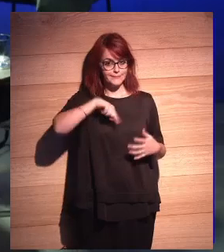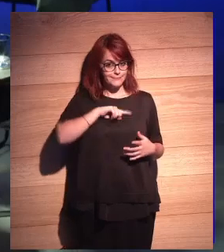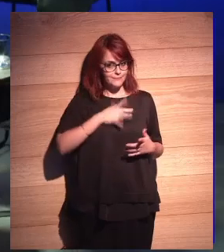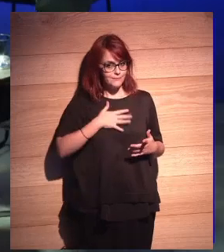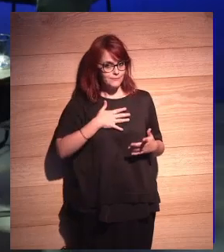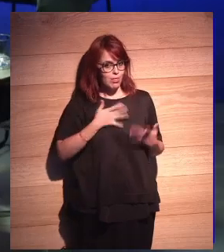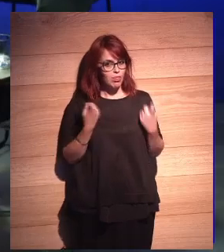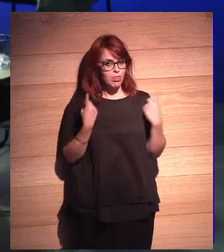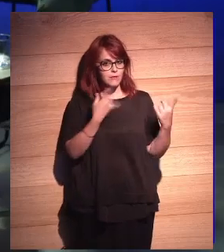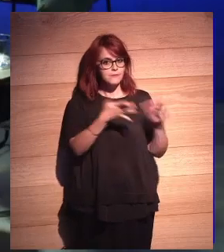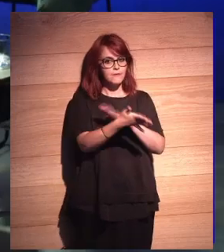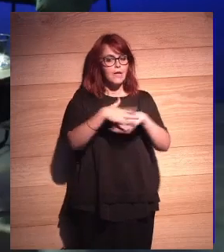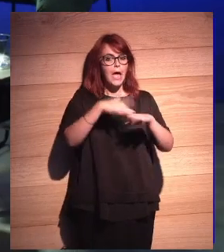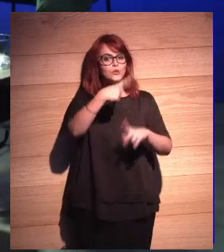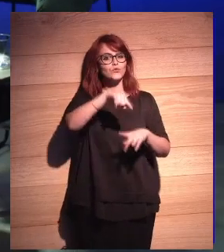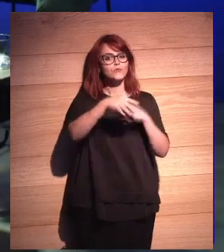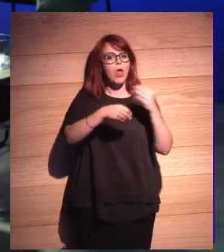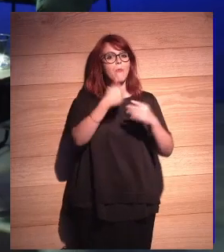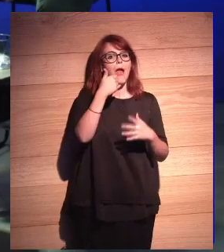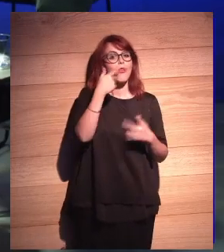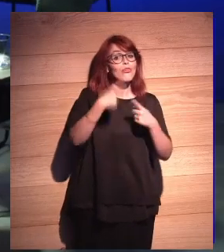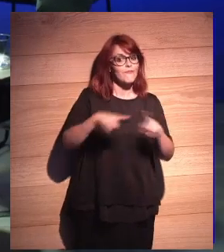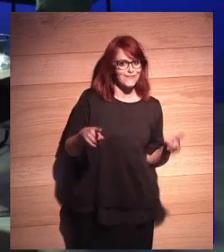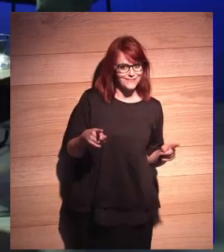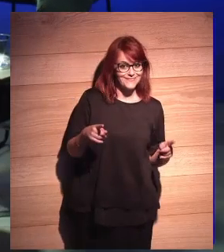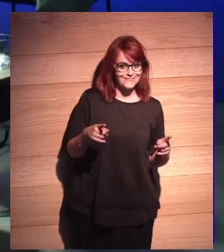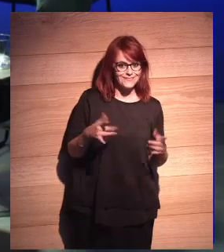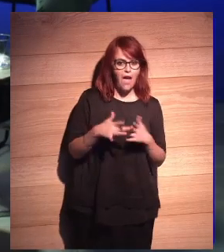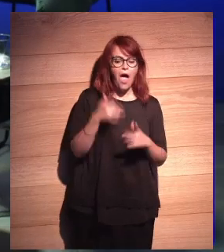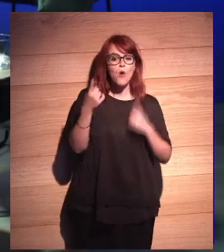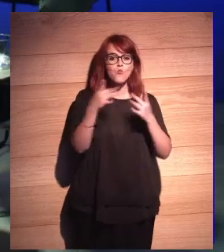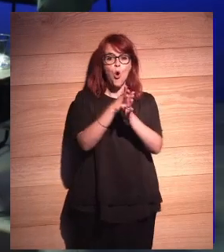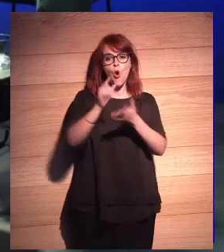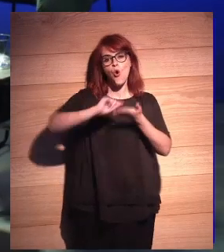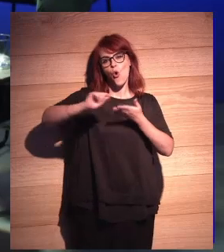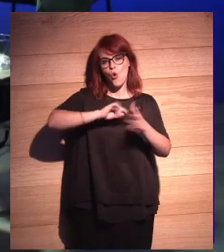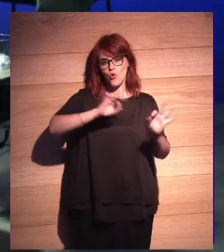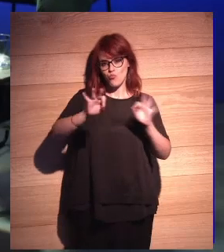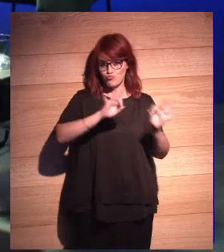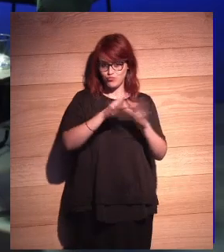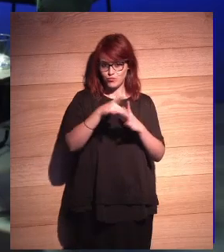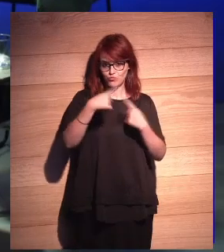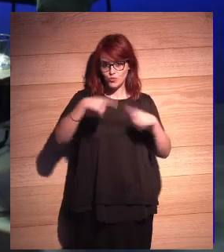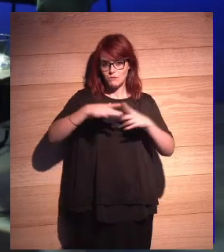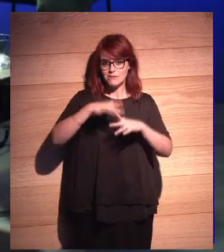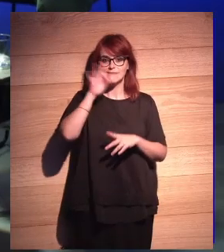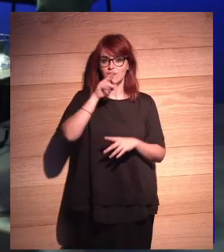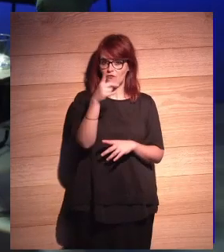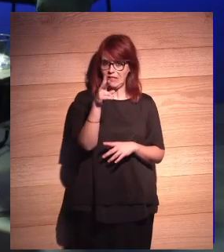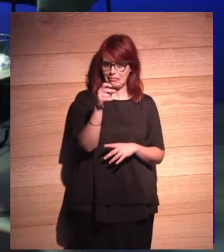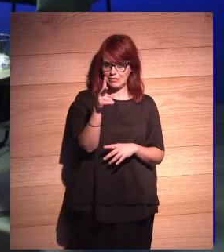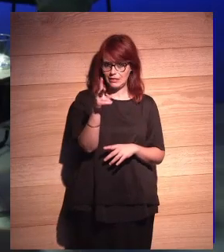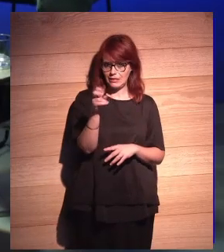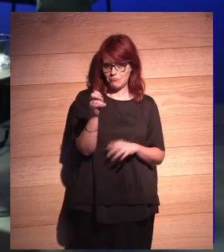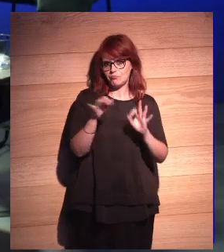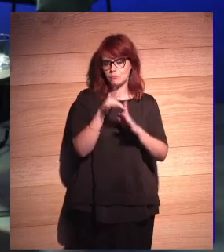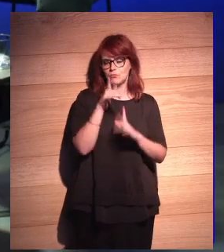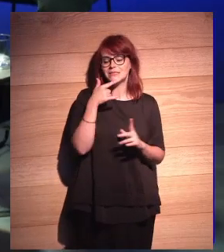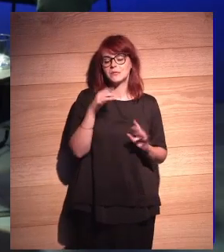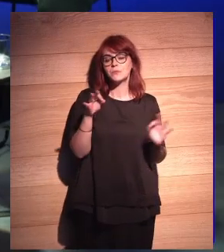have this wow effect, if we are artists, we want to do something different. And there have been several